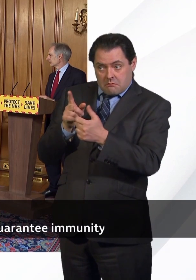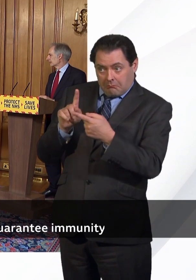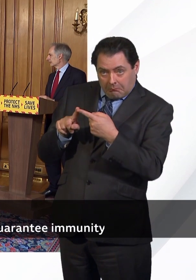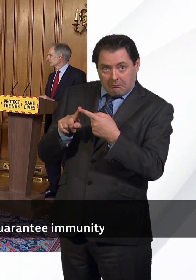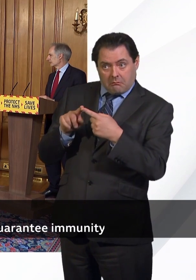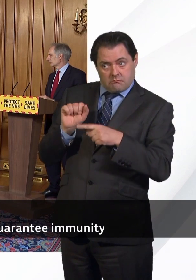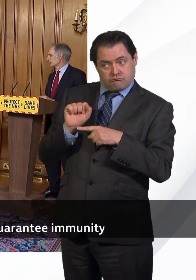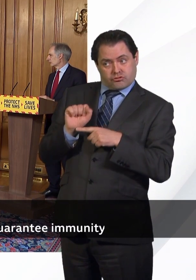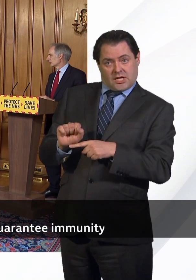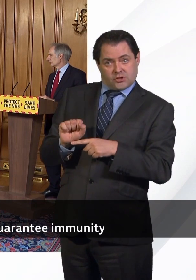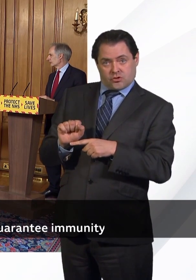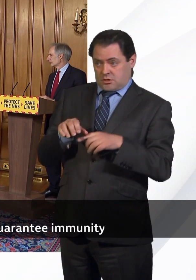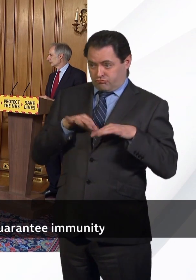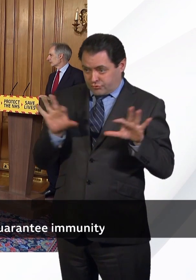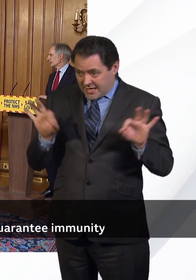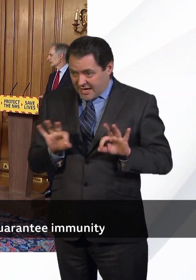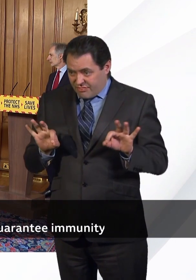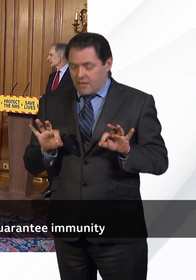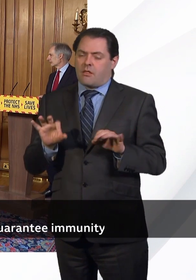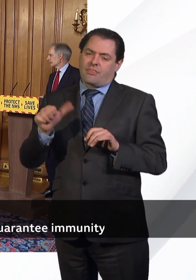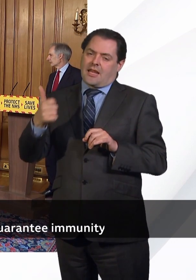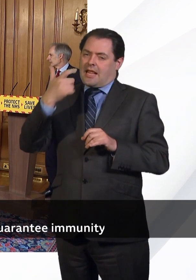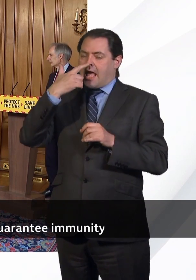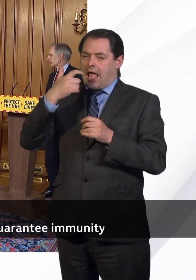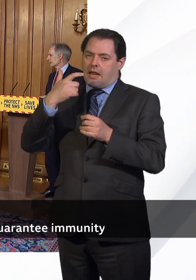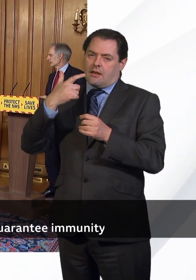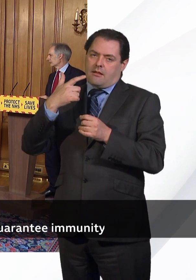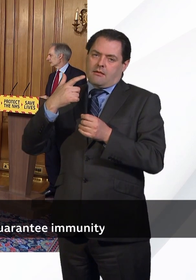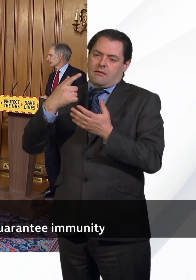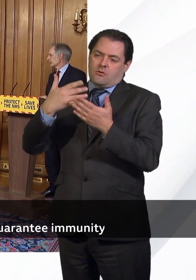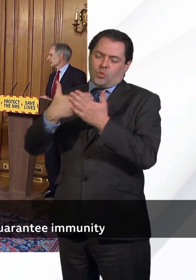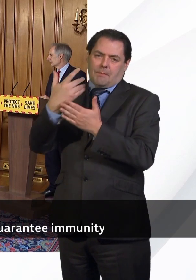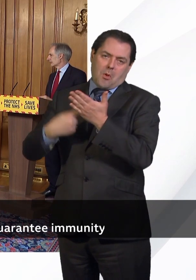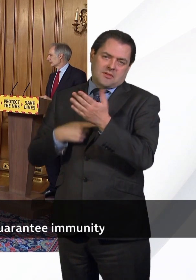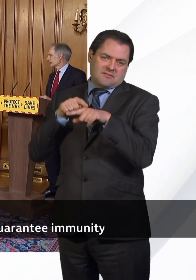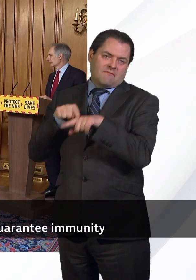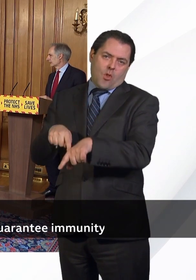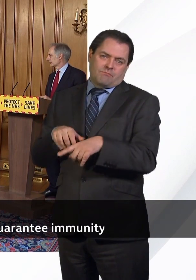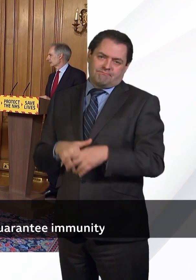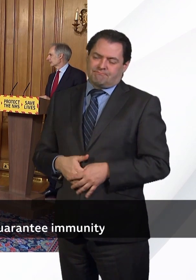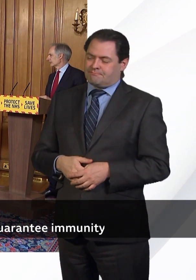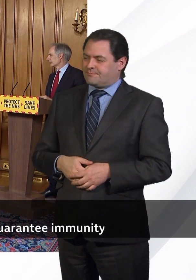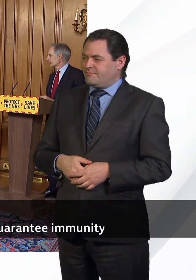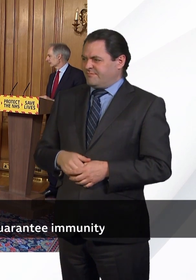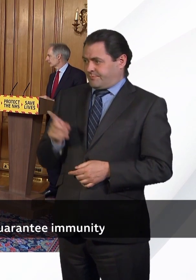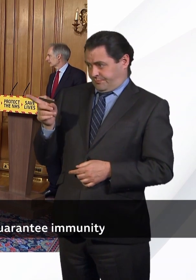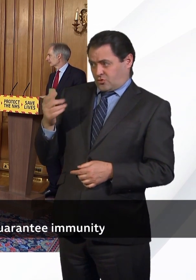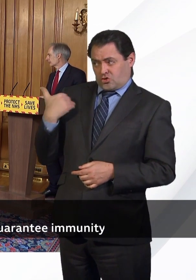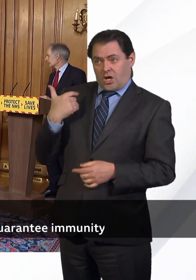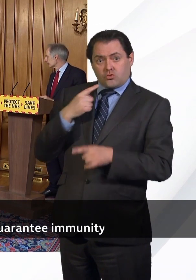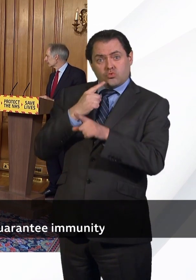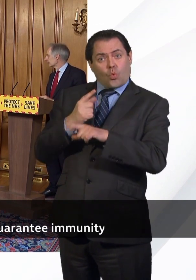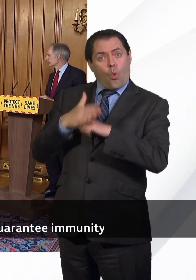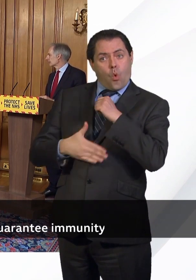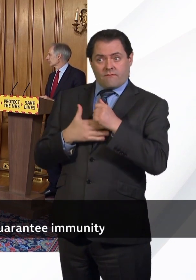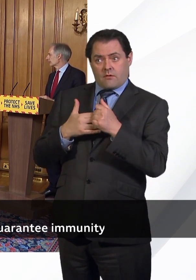take decisions on that basis. I would say this point of John's, that there's been big advances